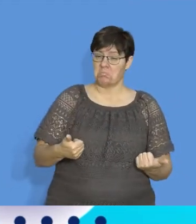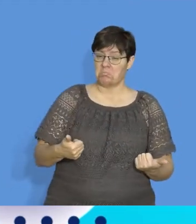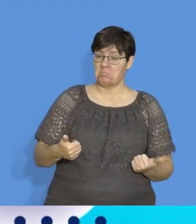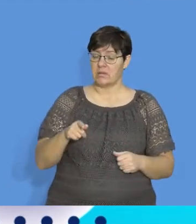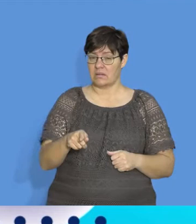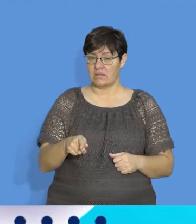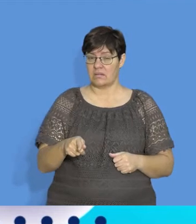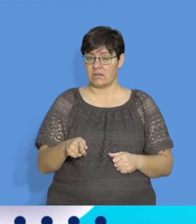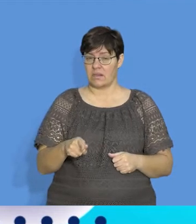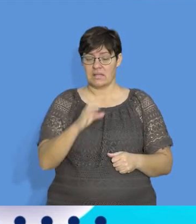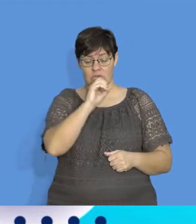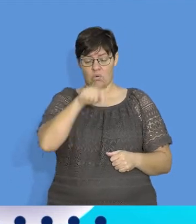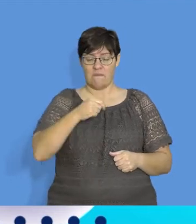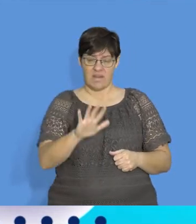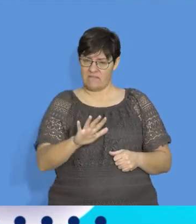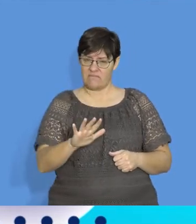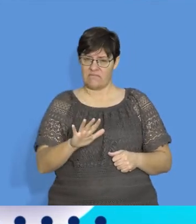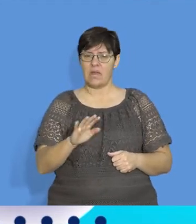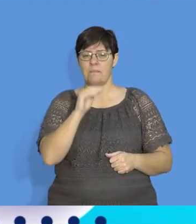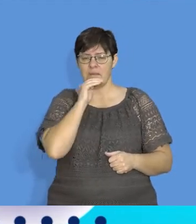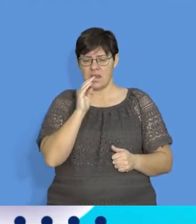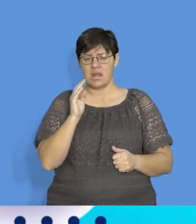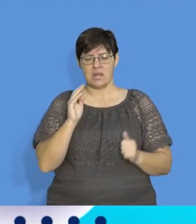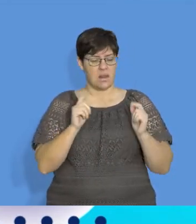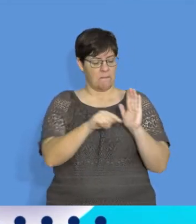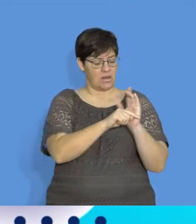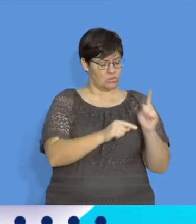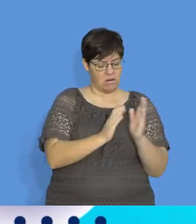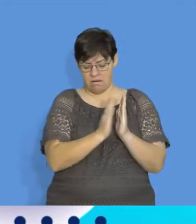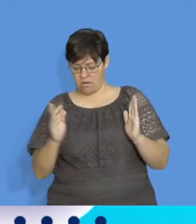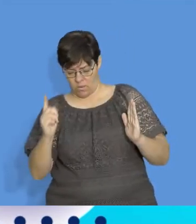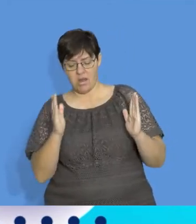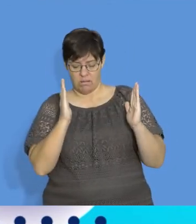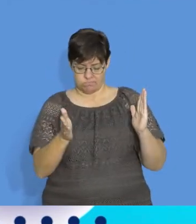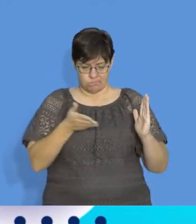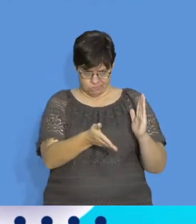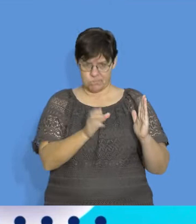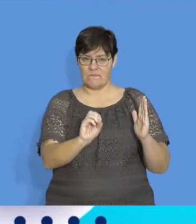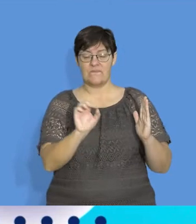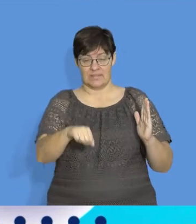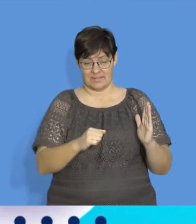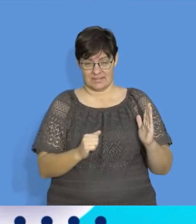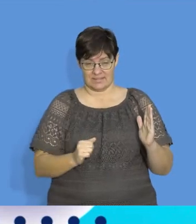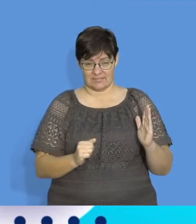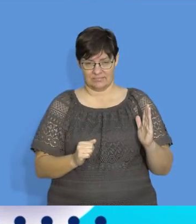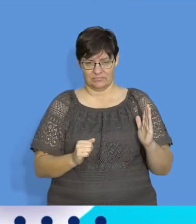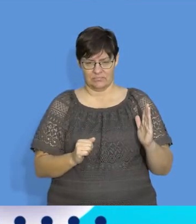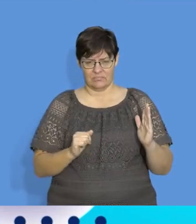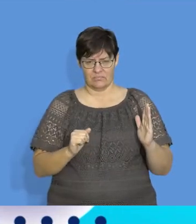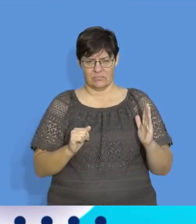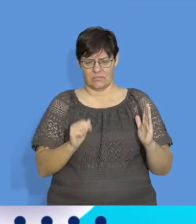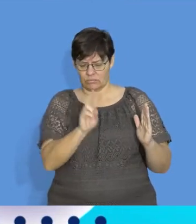is 0.5, yes. Correlation 0.5. 0.5, it's between -1 and 1. Are we